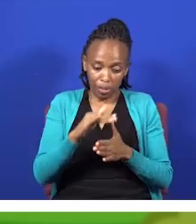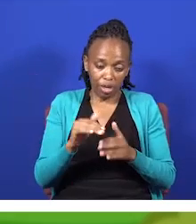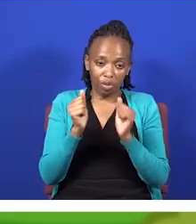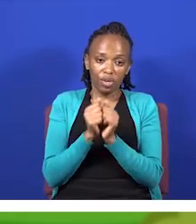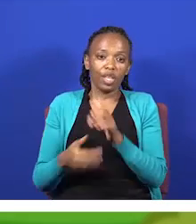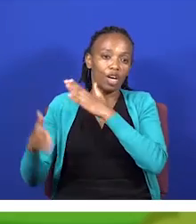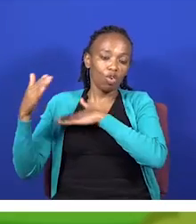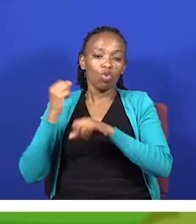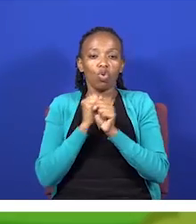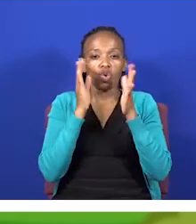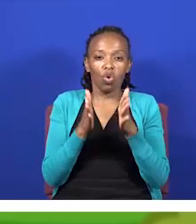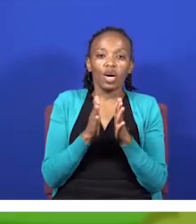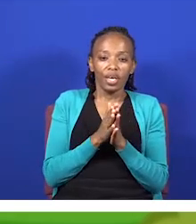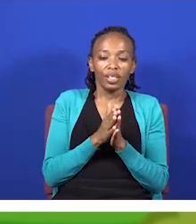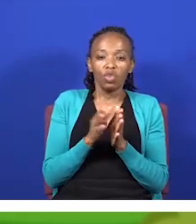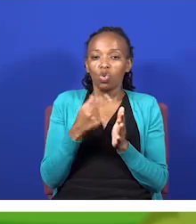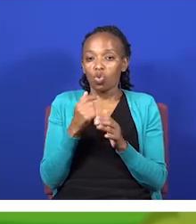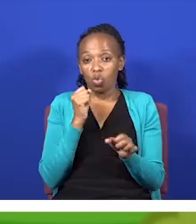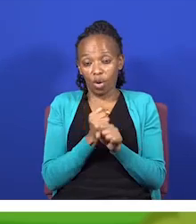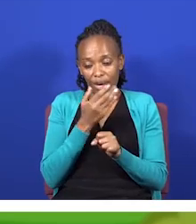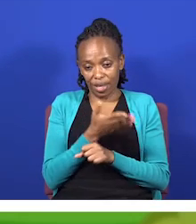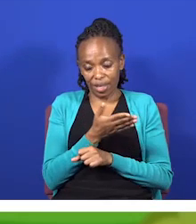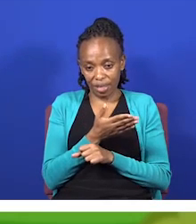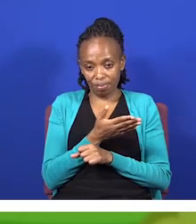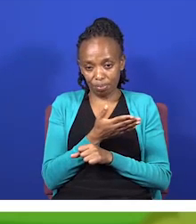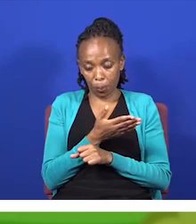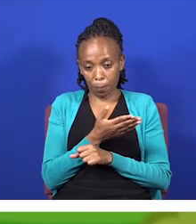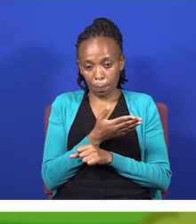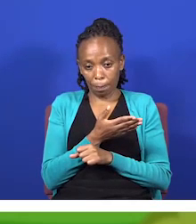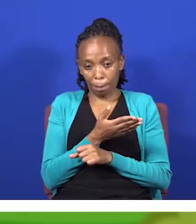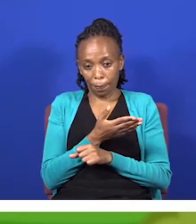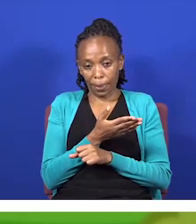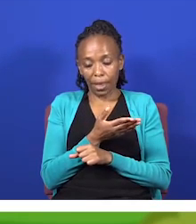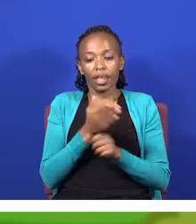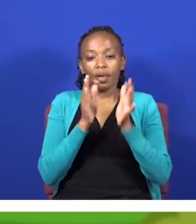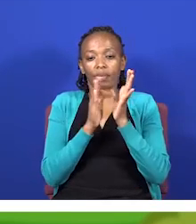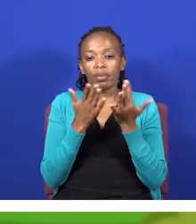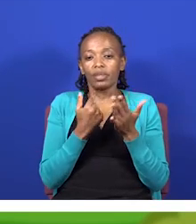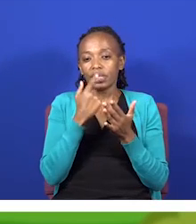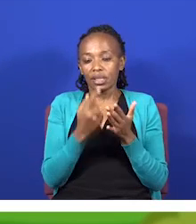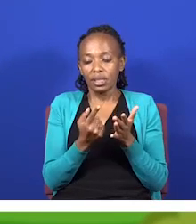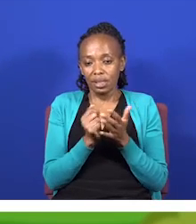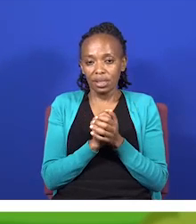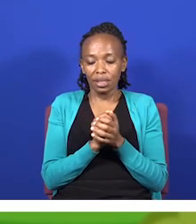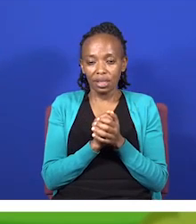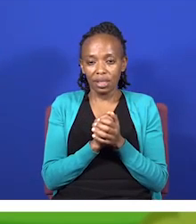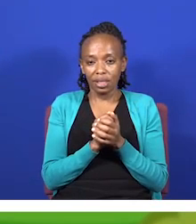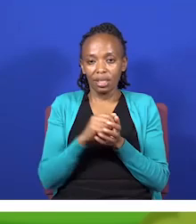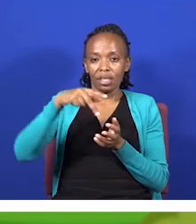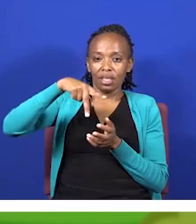former worker, former slave, who used to work for him. So the scripture says in the book of Philemon